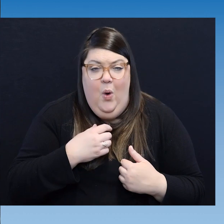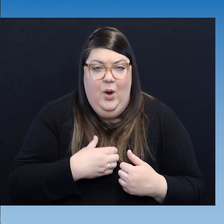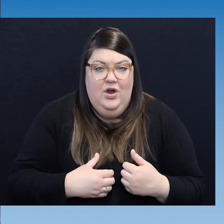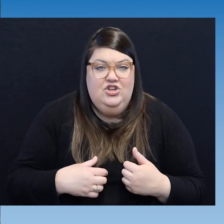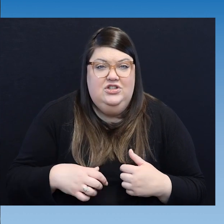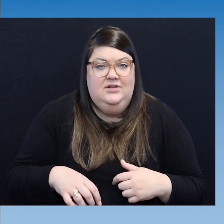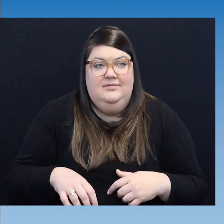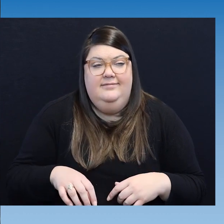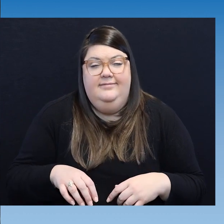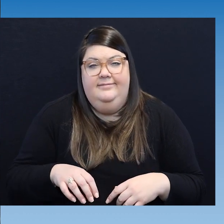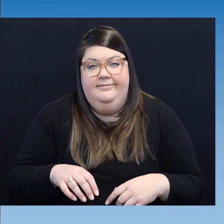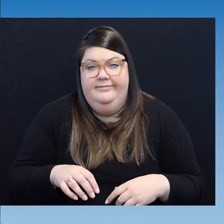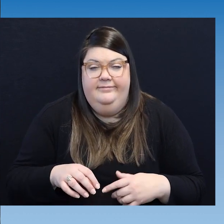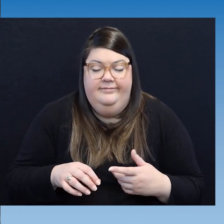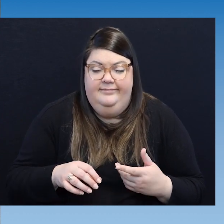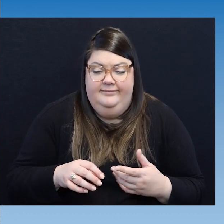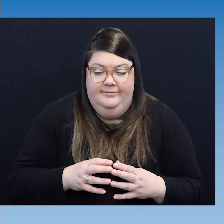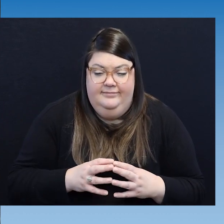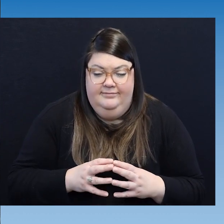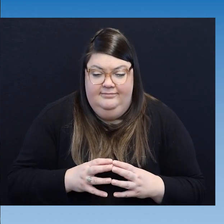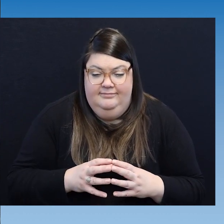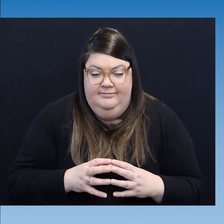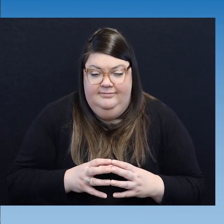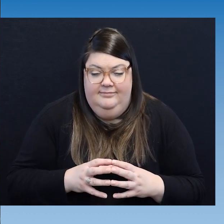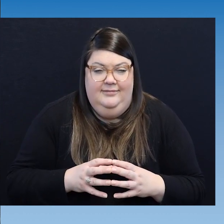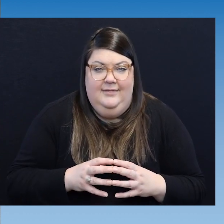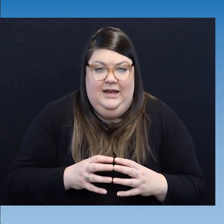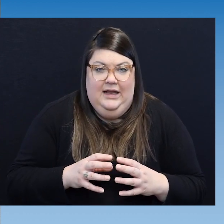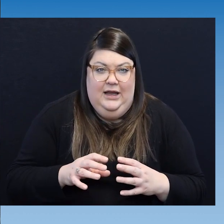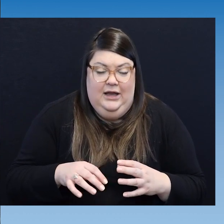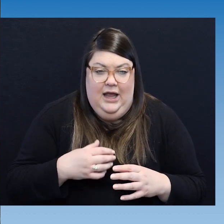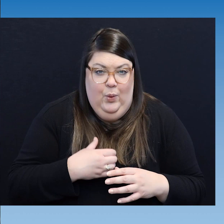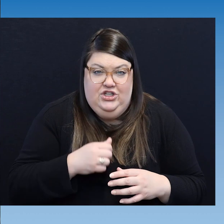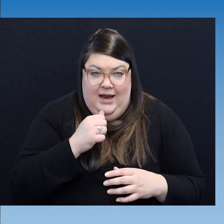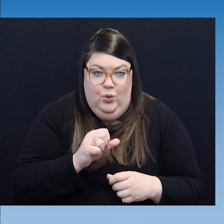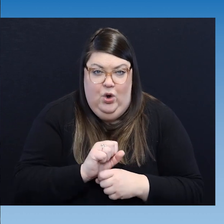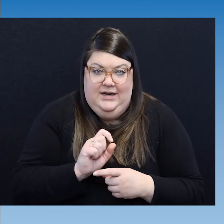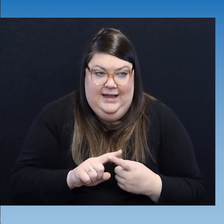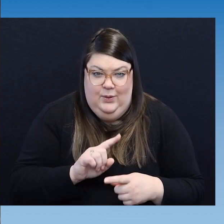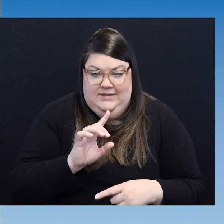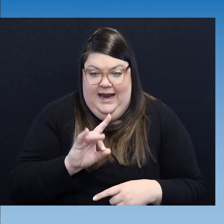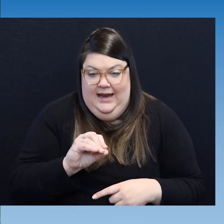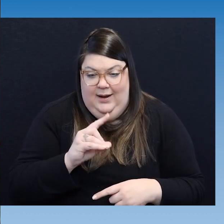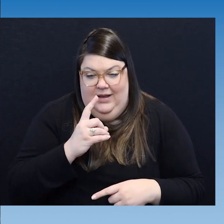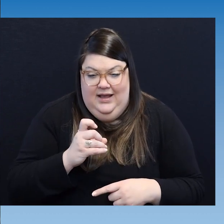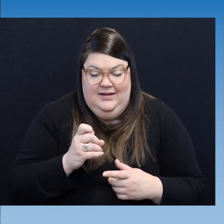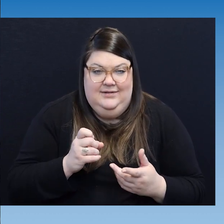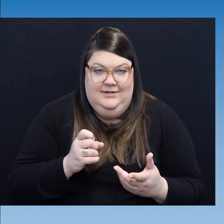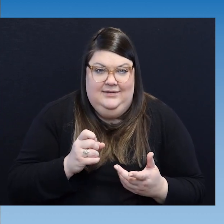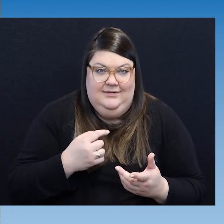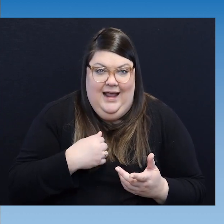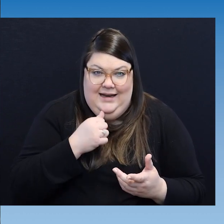I wish I had taken, you know, not worked until I was 80 because